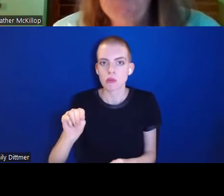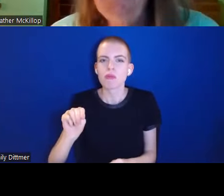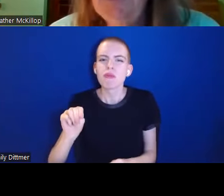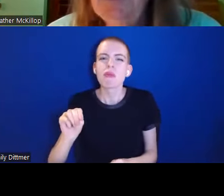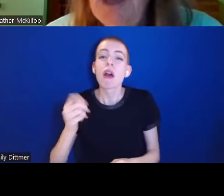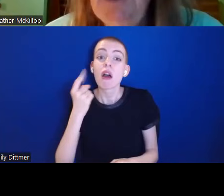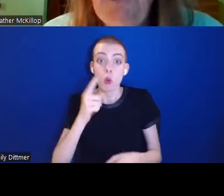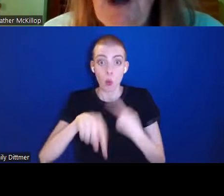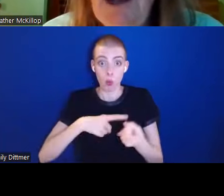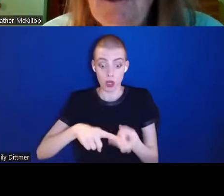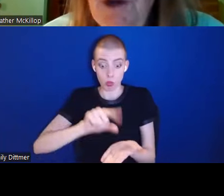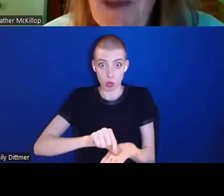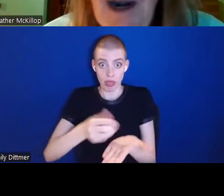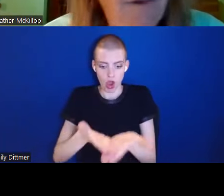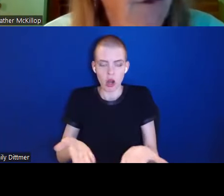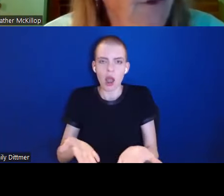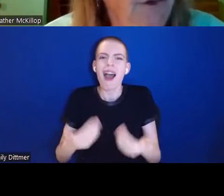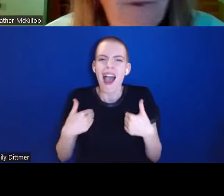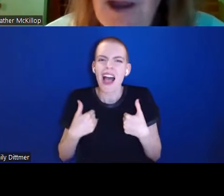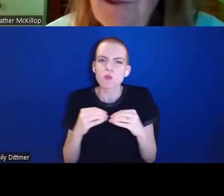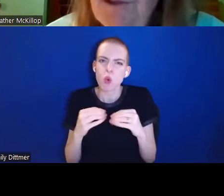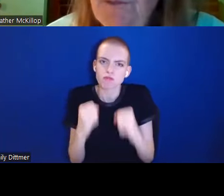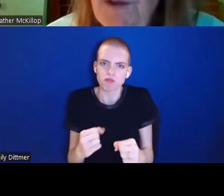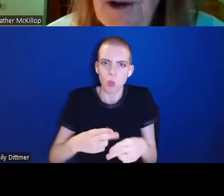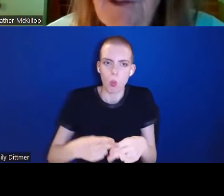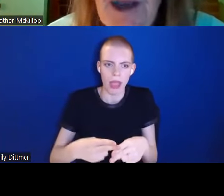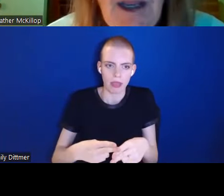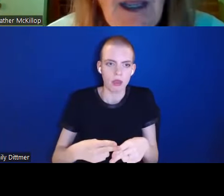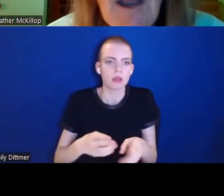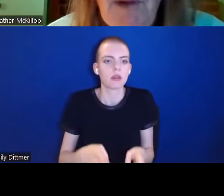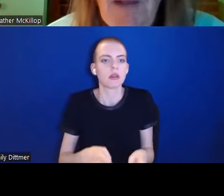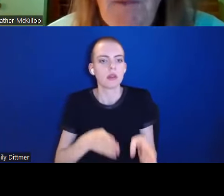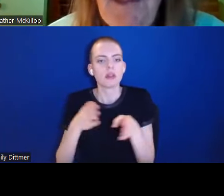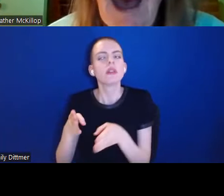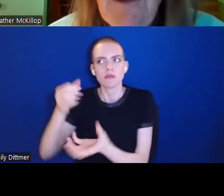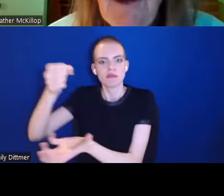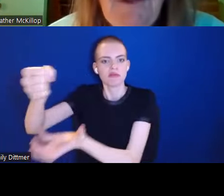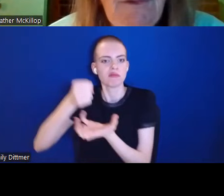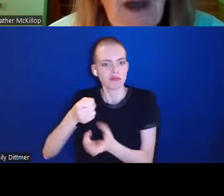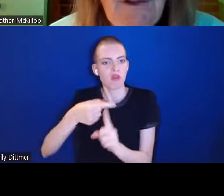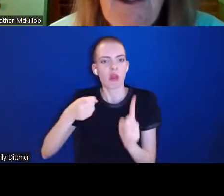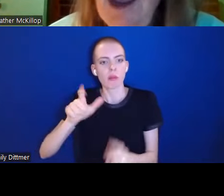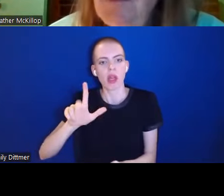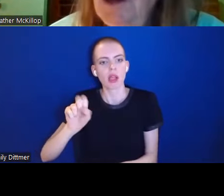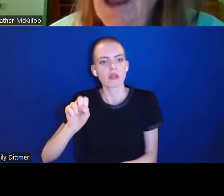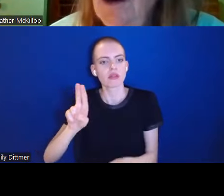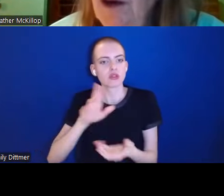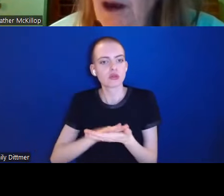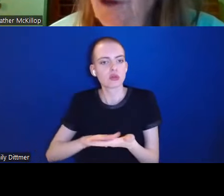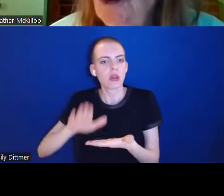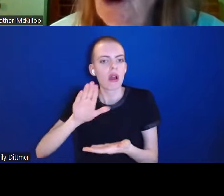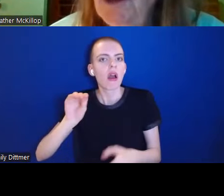funded by the LSU College of Humanities and Social Science. This is very exciting. The problem with that is it's not as stable